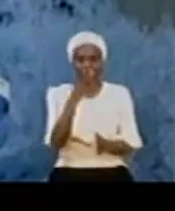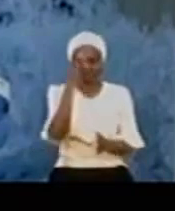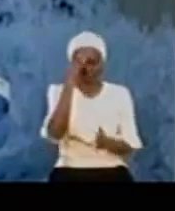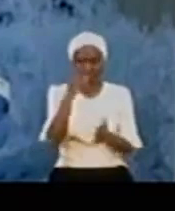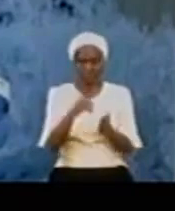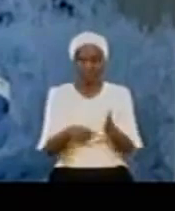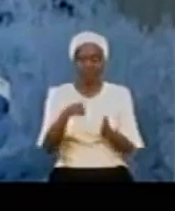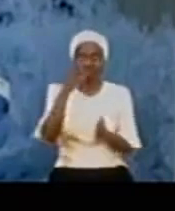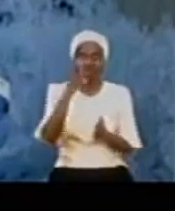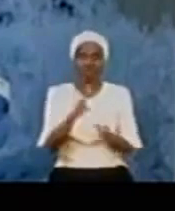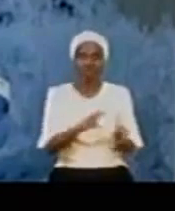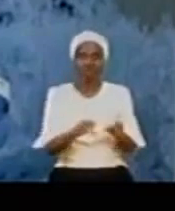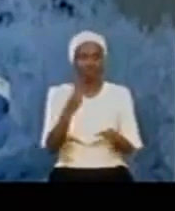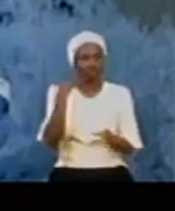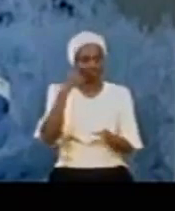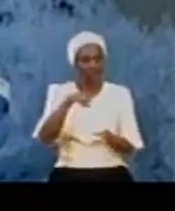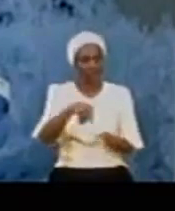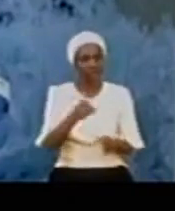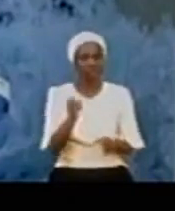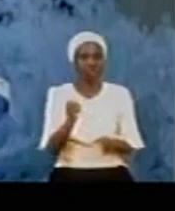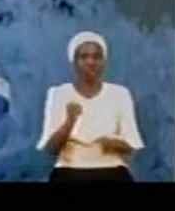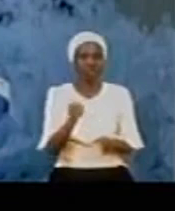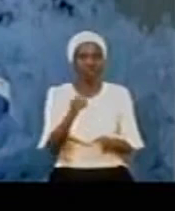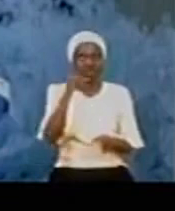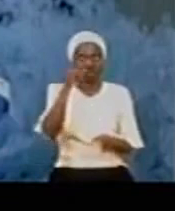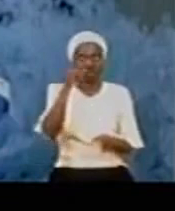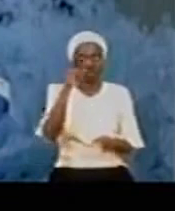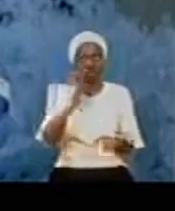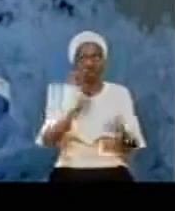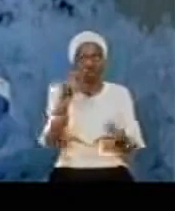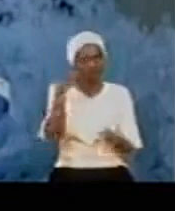The first testifier, please.